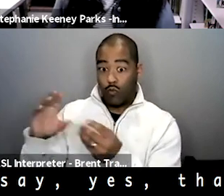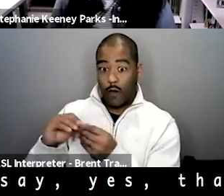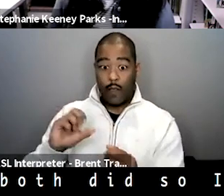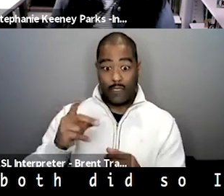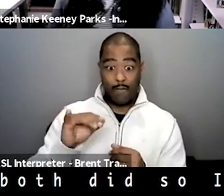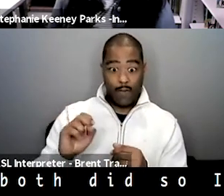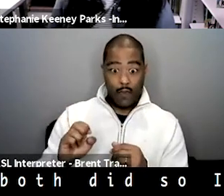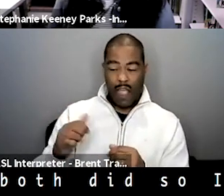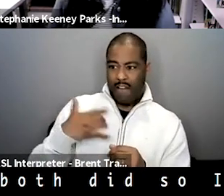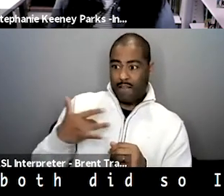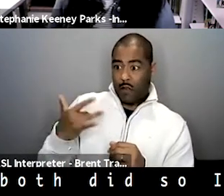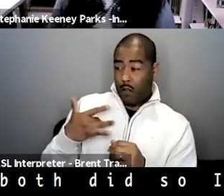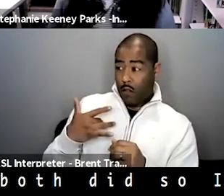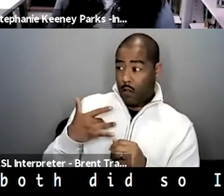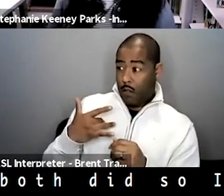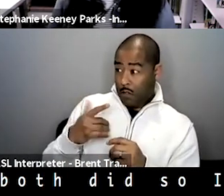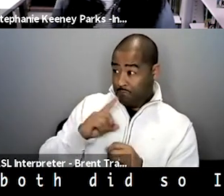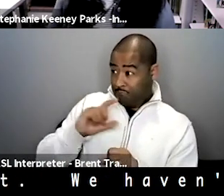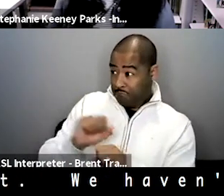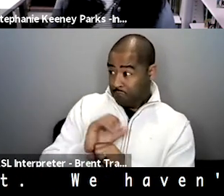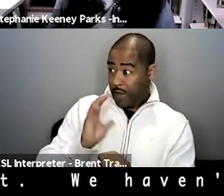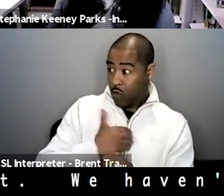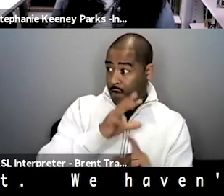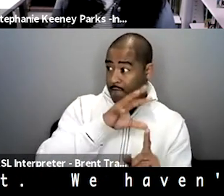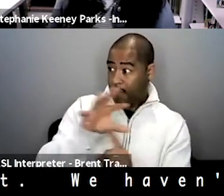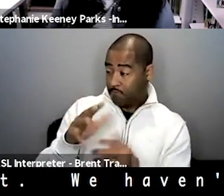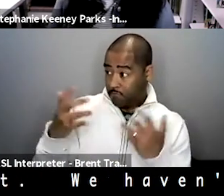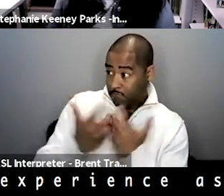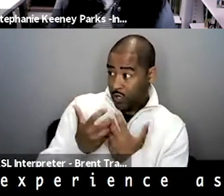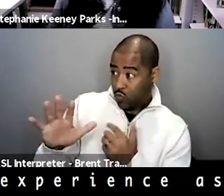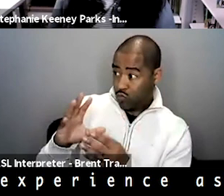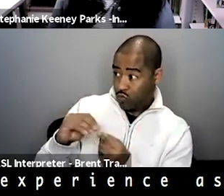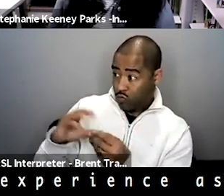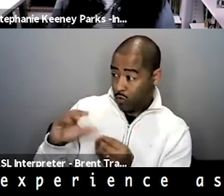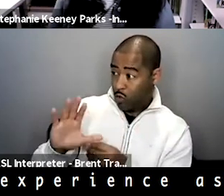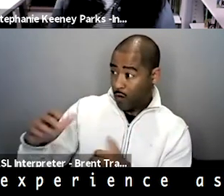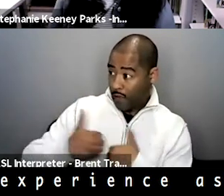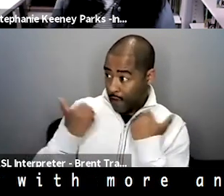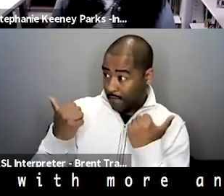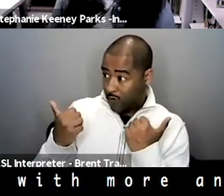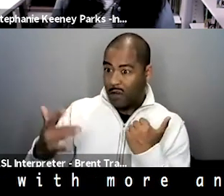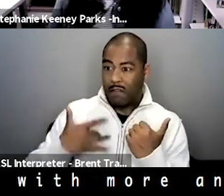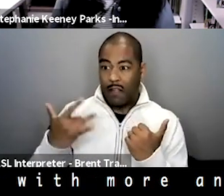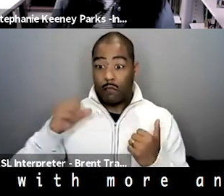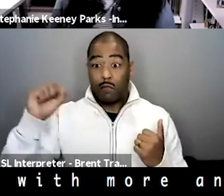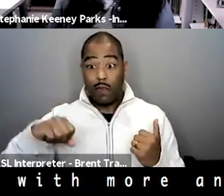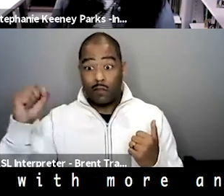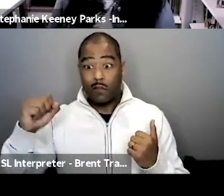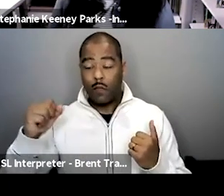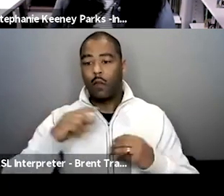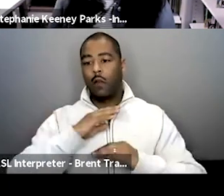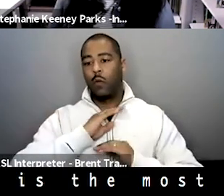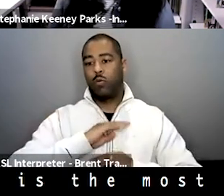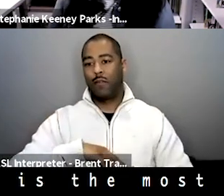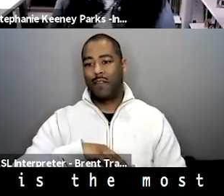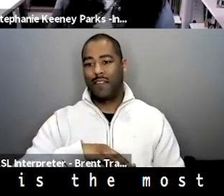did. So I feel pretty good about that. And we haven't had the opposite experience at all so far as we slowly share the movie with more and more